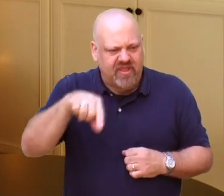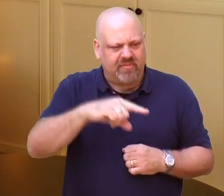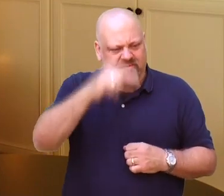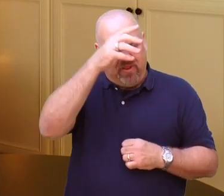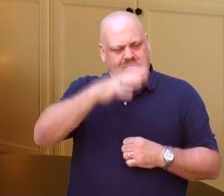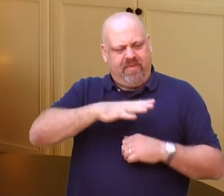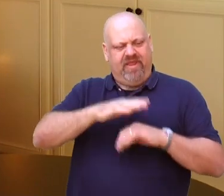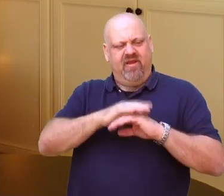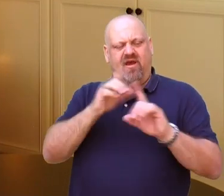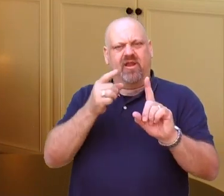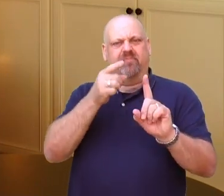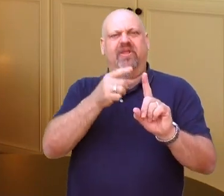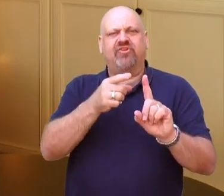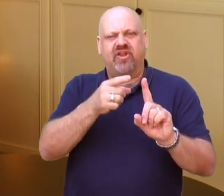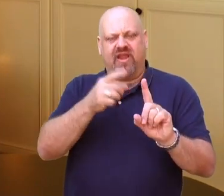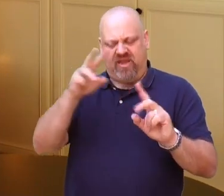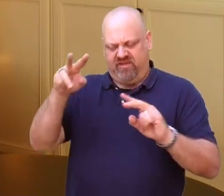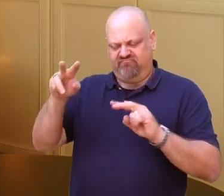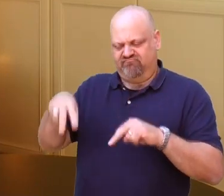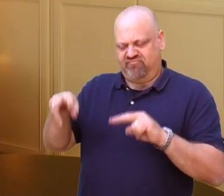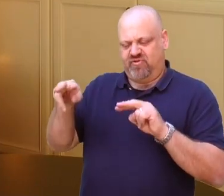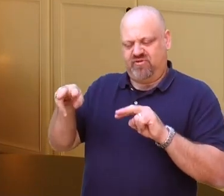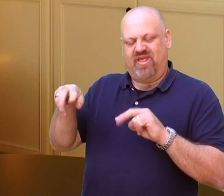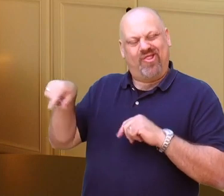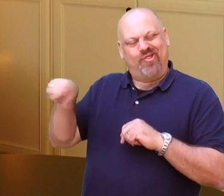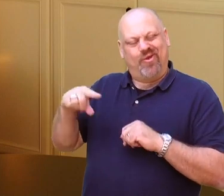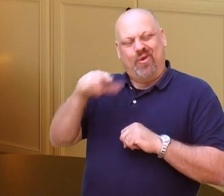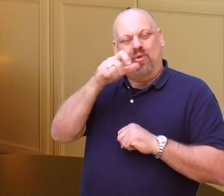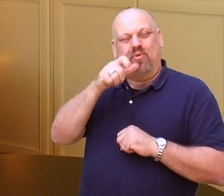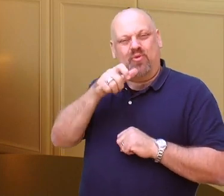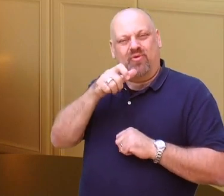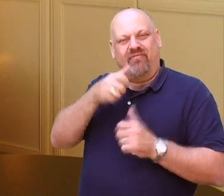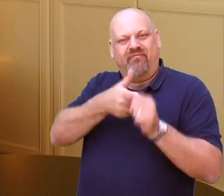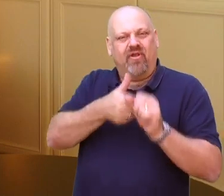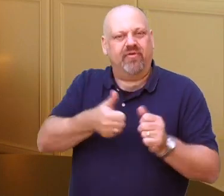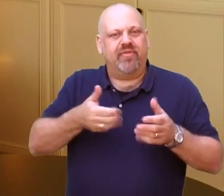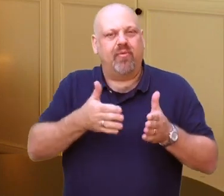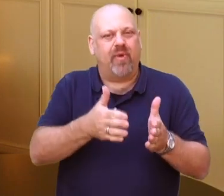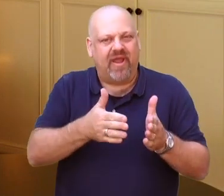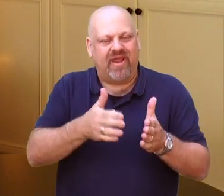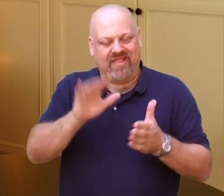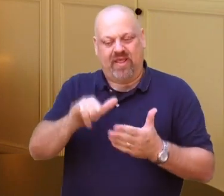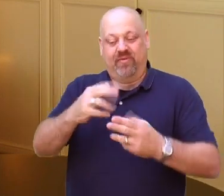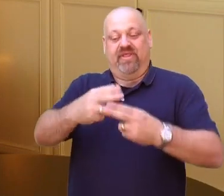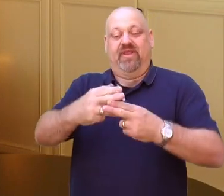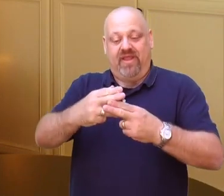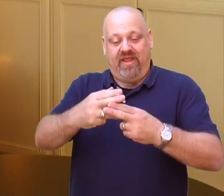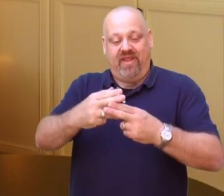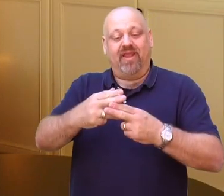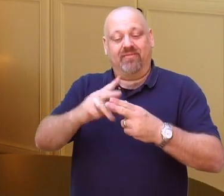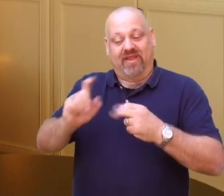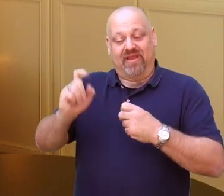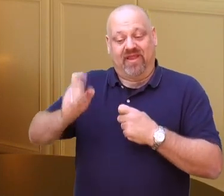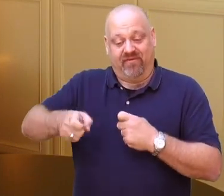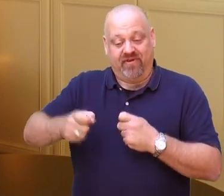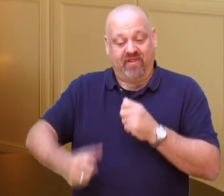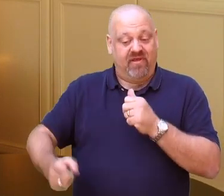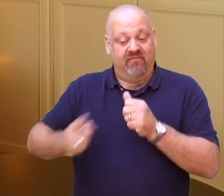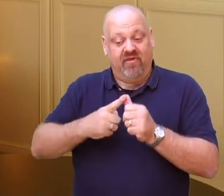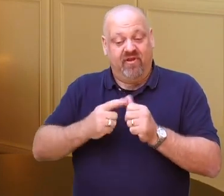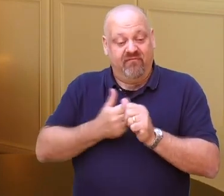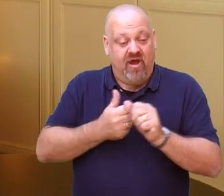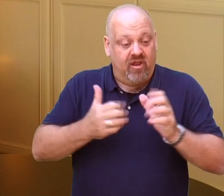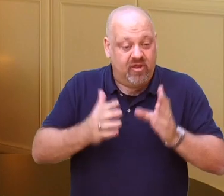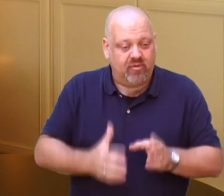mission, and he looked down on those who followed the way. Now, that's the name that was given to the first followers of Jesus, because